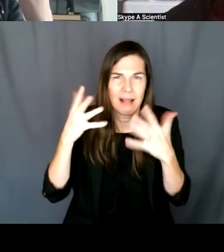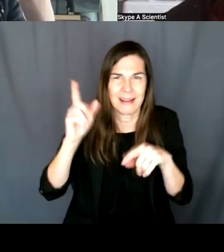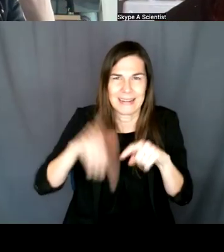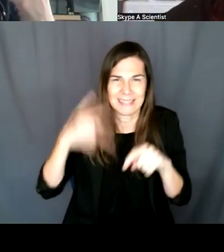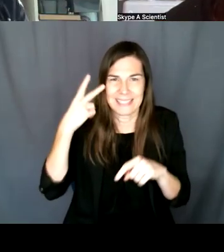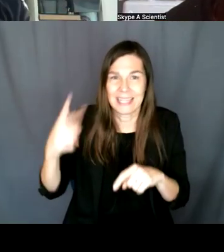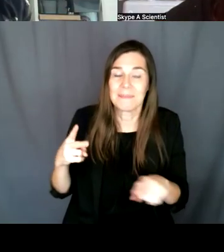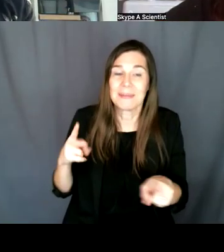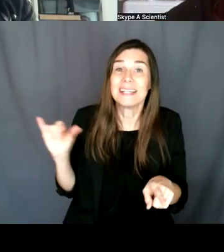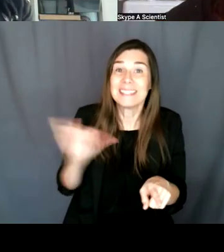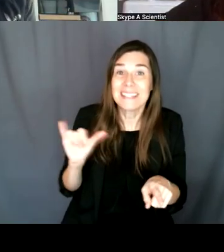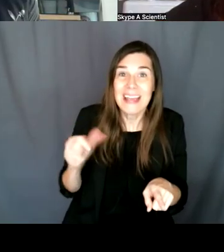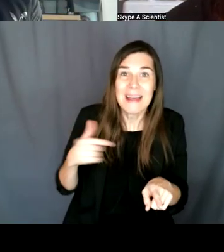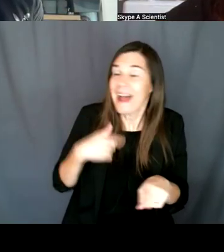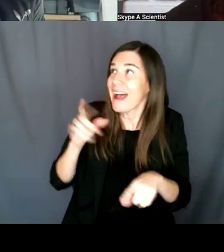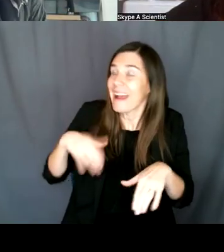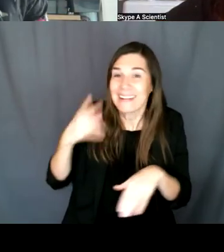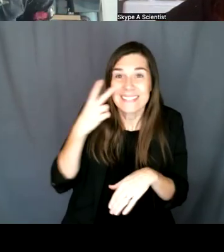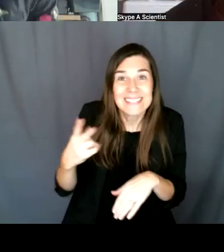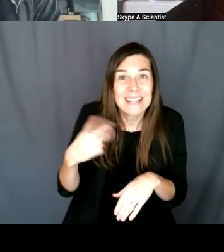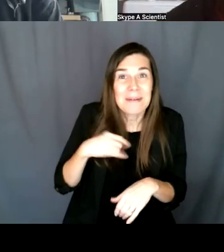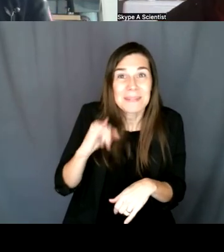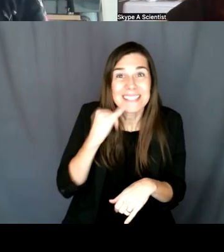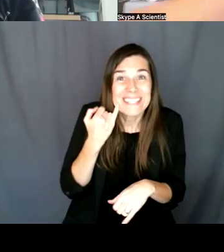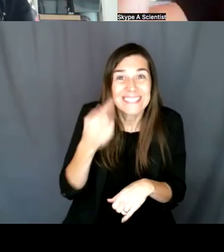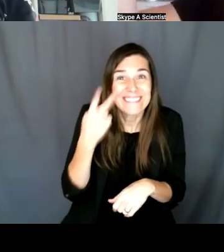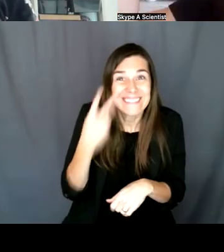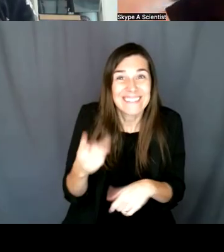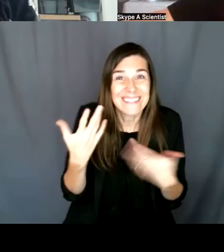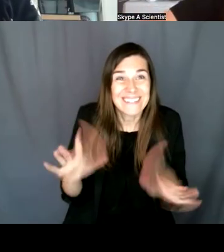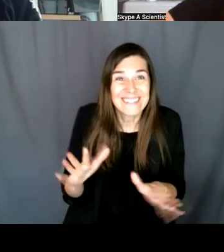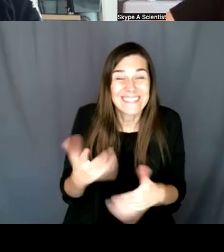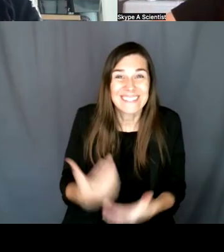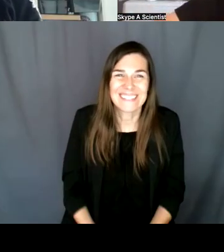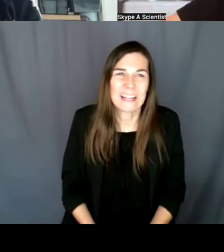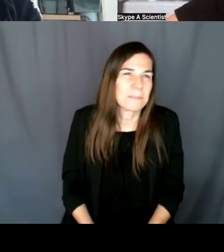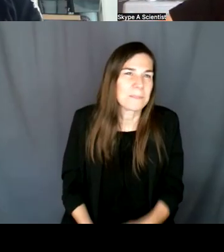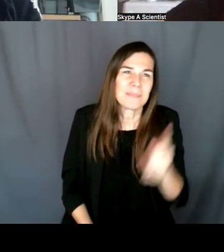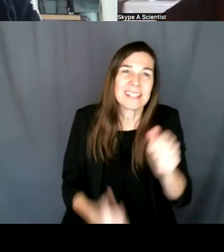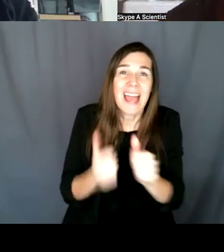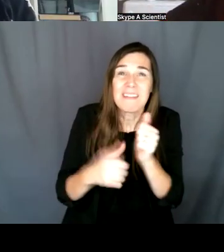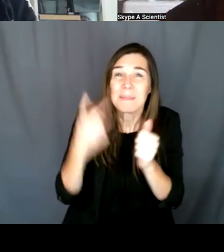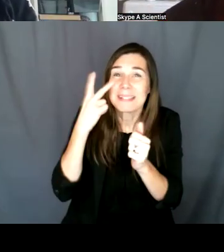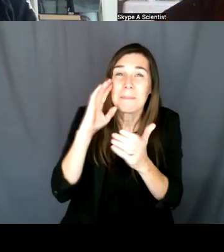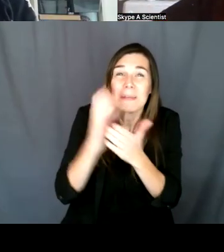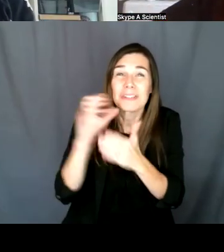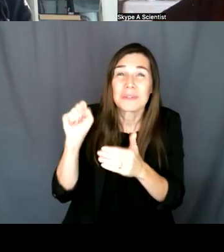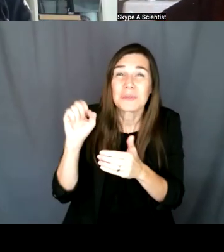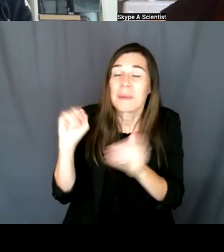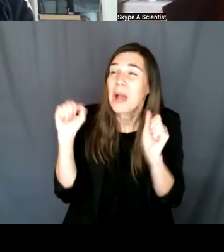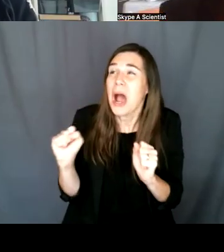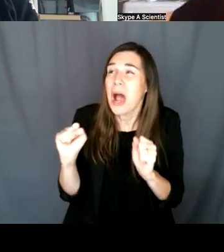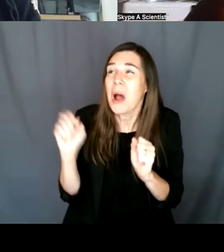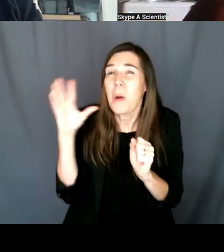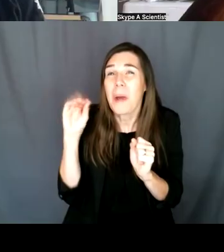yet. I'm so jealous of everyone who's been seeing it every because I time haven't had a they chance like go yet. across social media, I'm like, wow, it's so pretty. Yeah. All right,